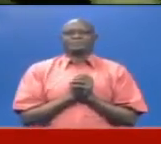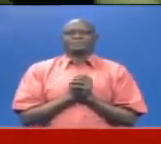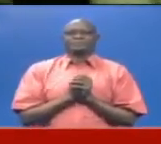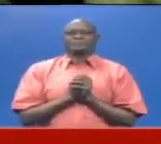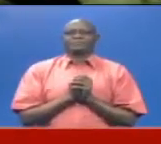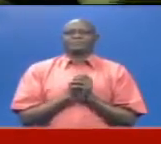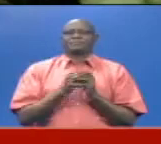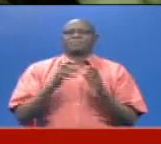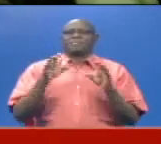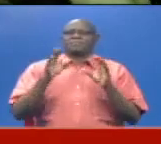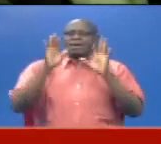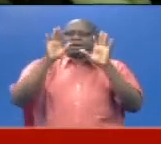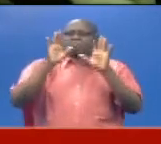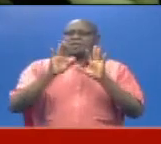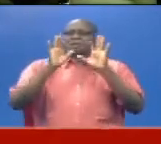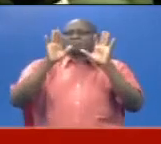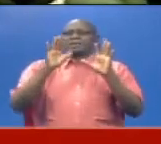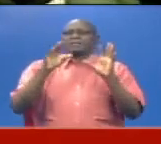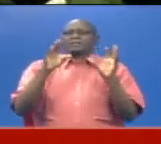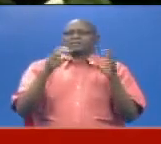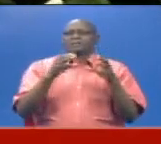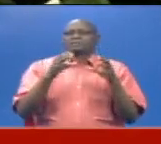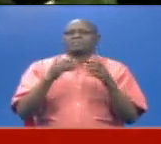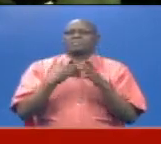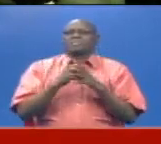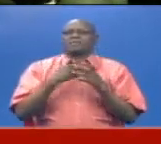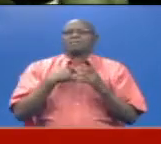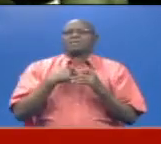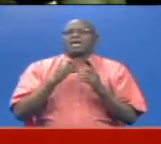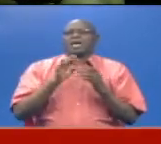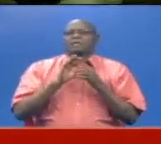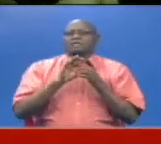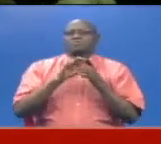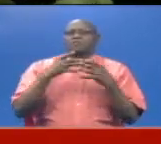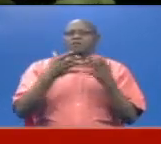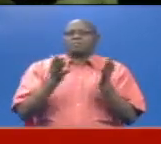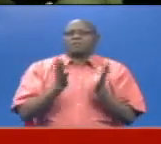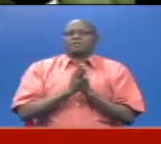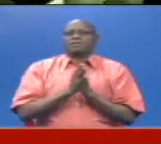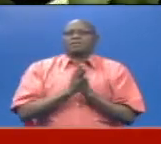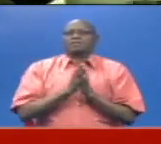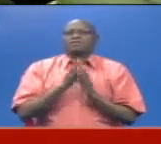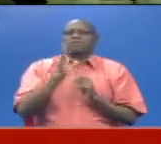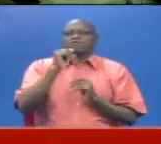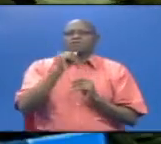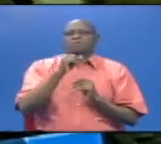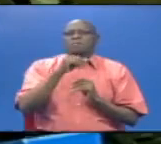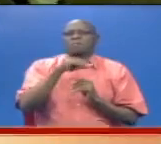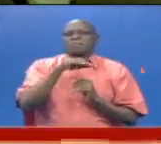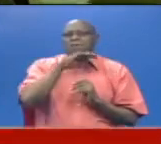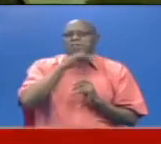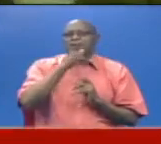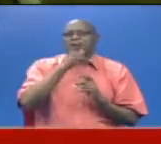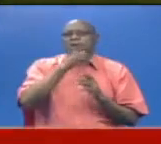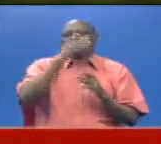my campaign team, my Azimio family, from Baba all the way down,